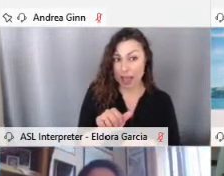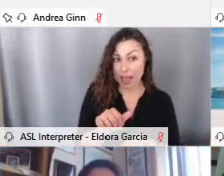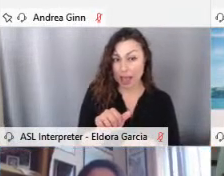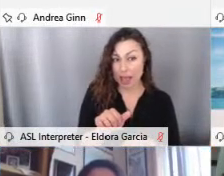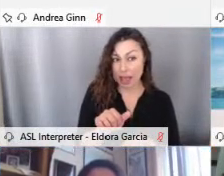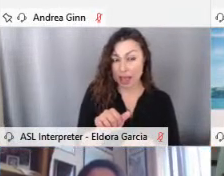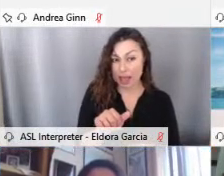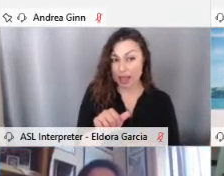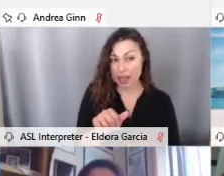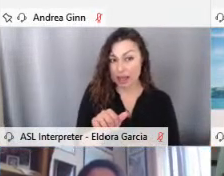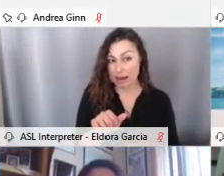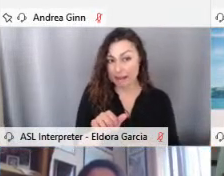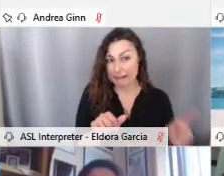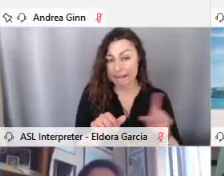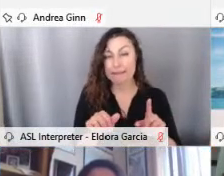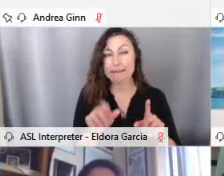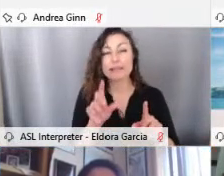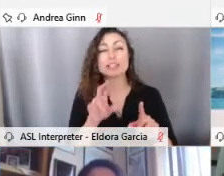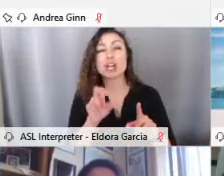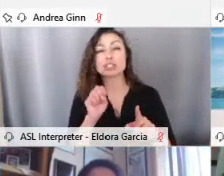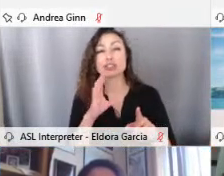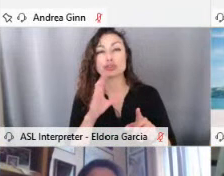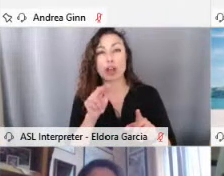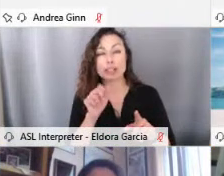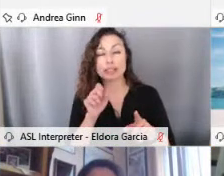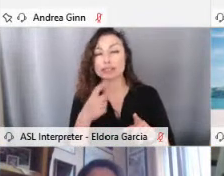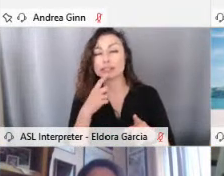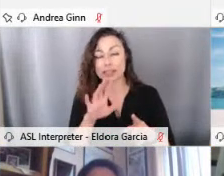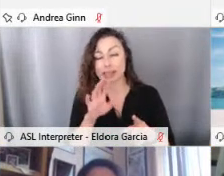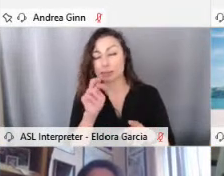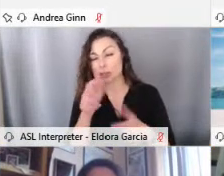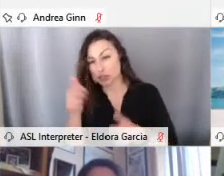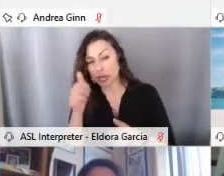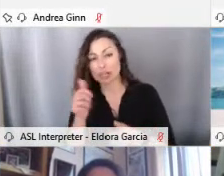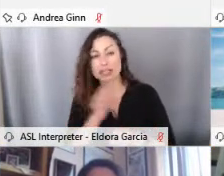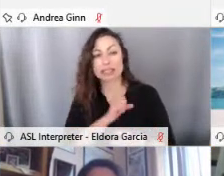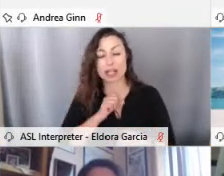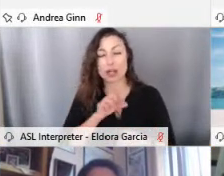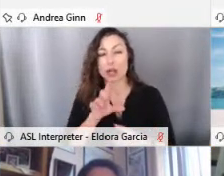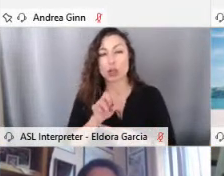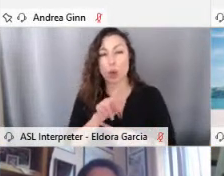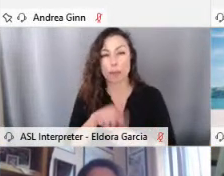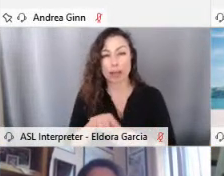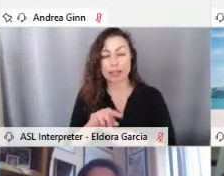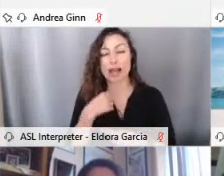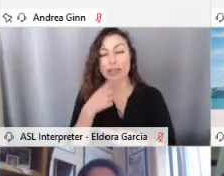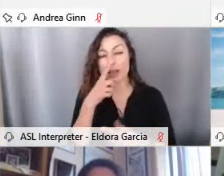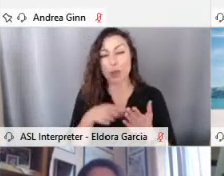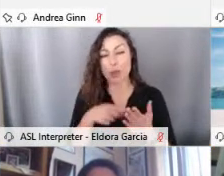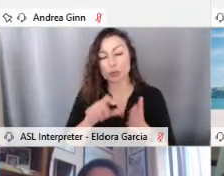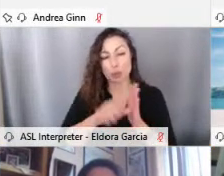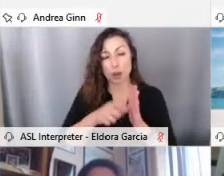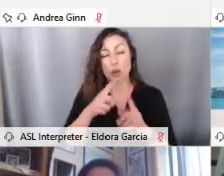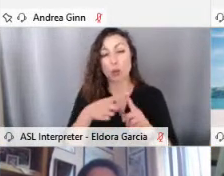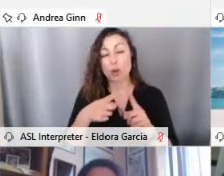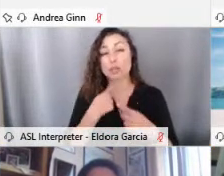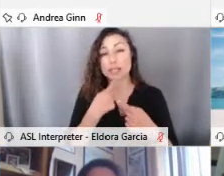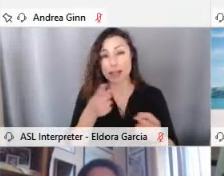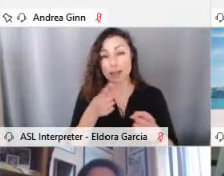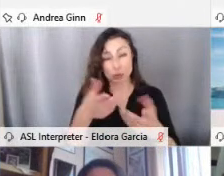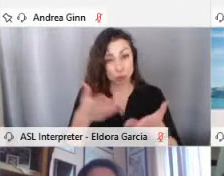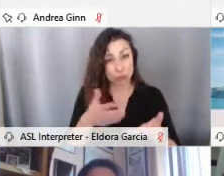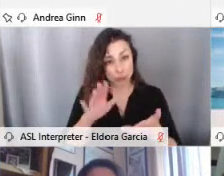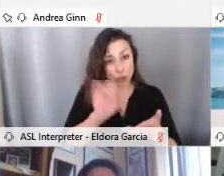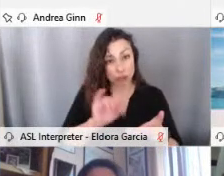Mr. and, Chair, go ahead. Mr. Chair and Senator Lopez, Great question. I think what you're pointing out is when we tell people on television to bring their